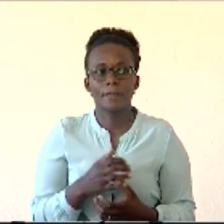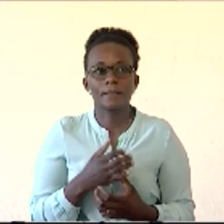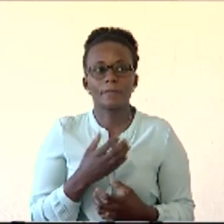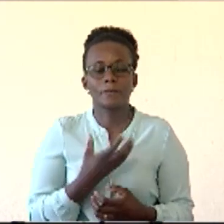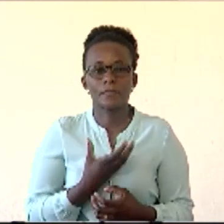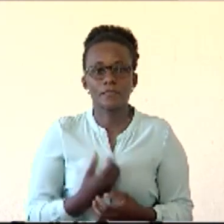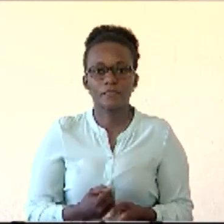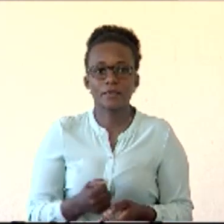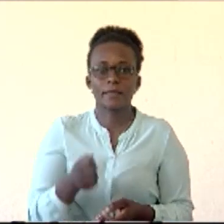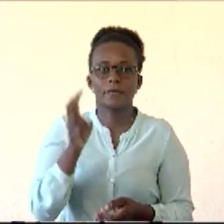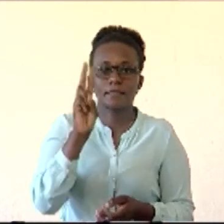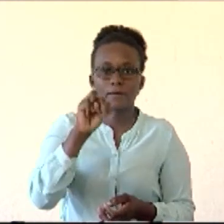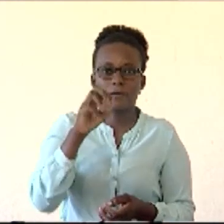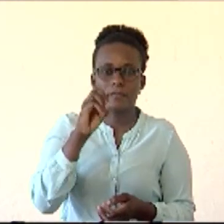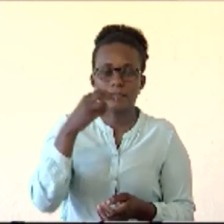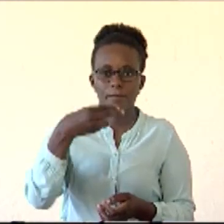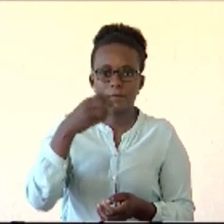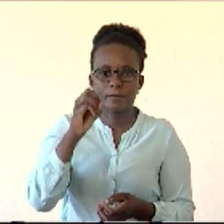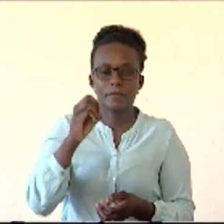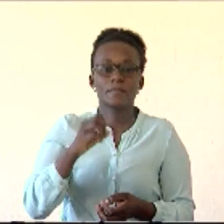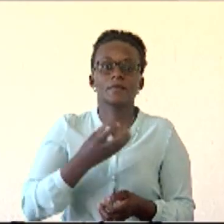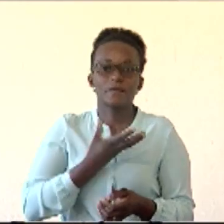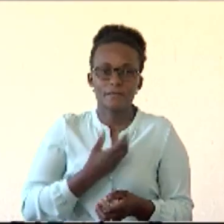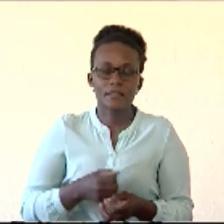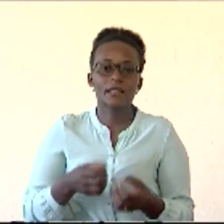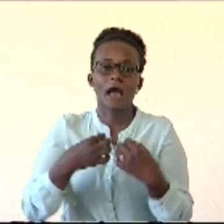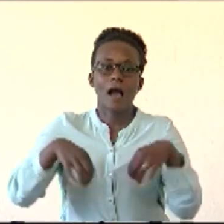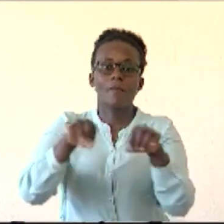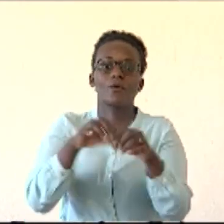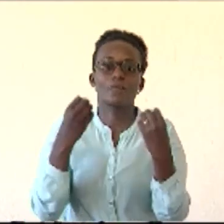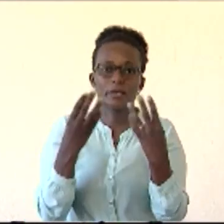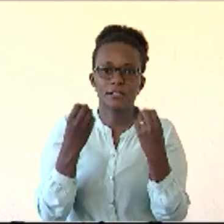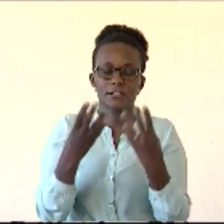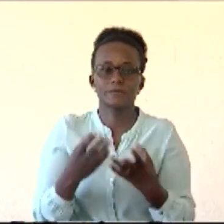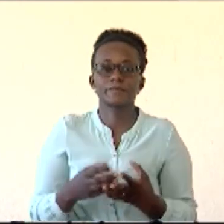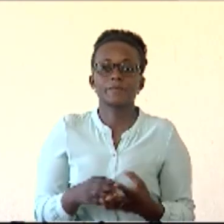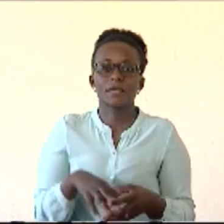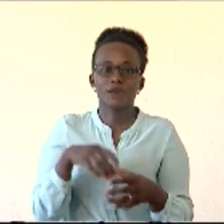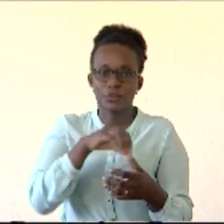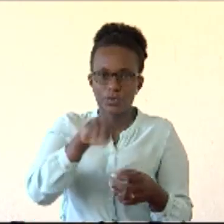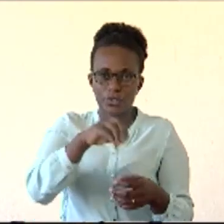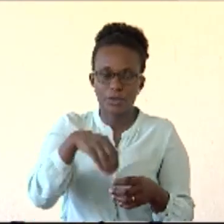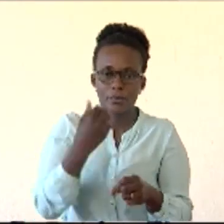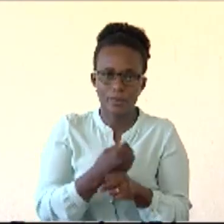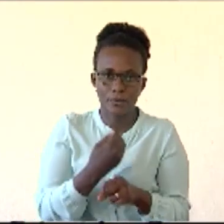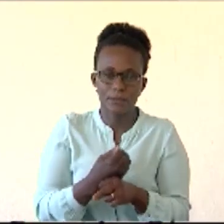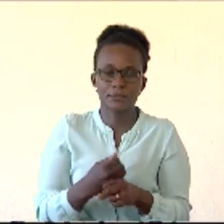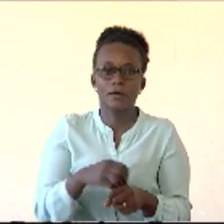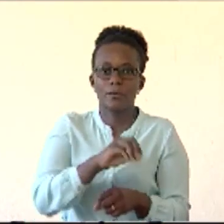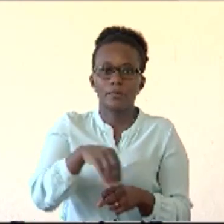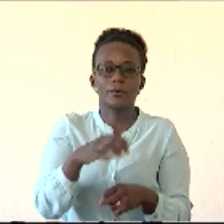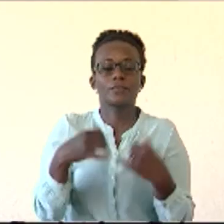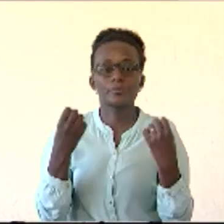sodium hydroxide is imported. It is a raw material. It is imported from outside to make the